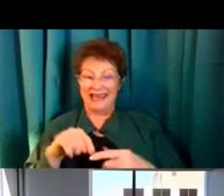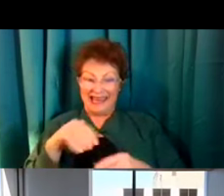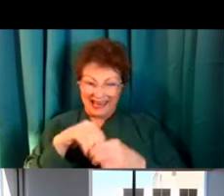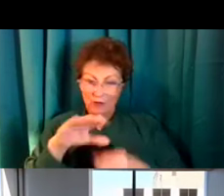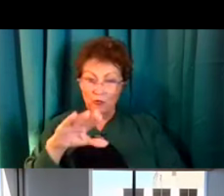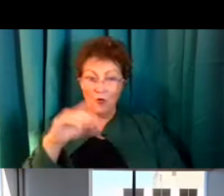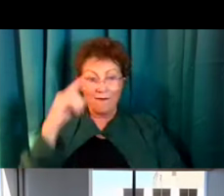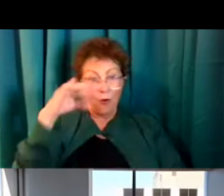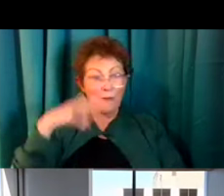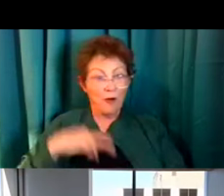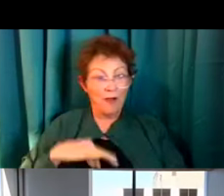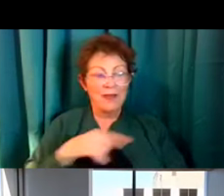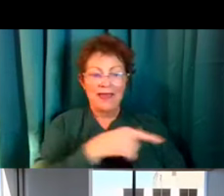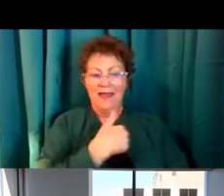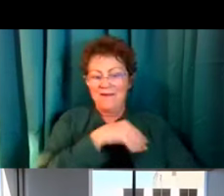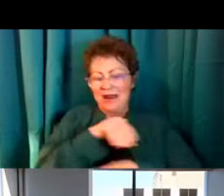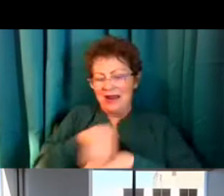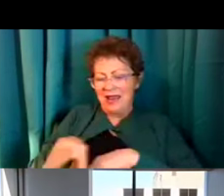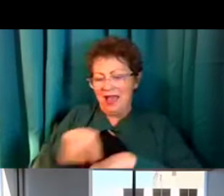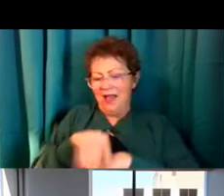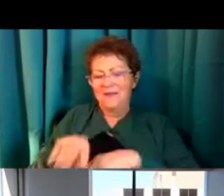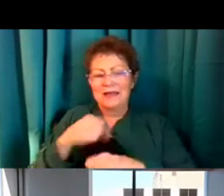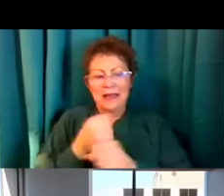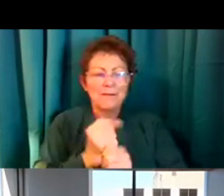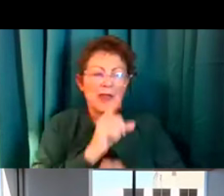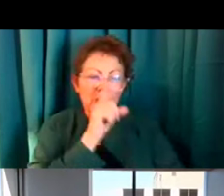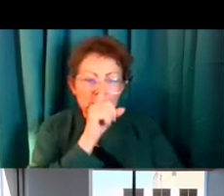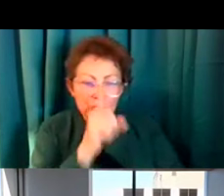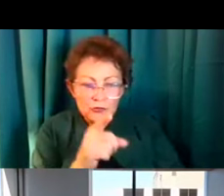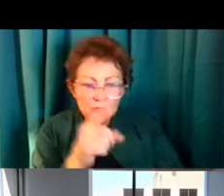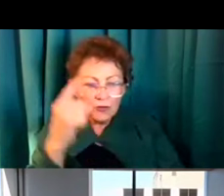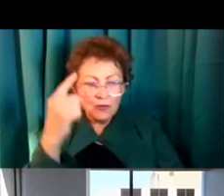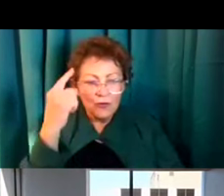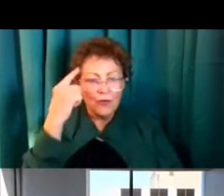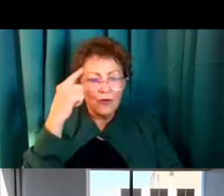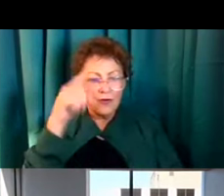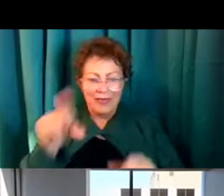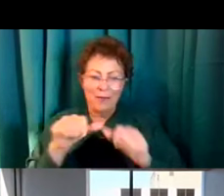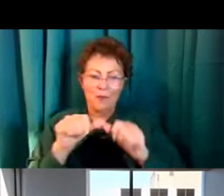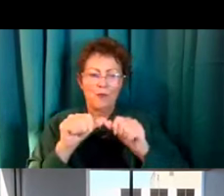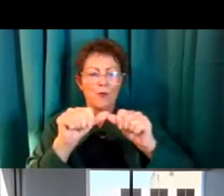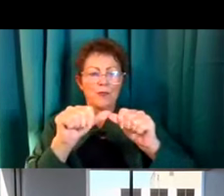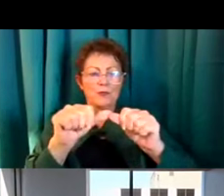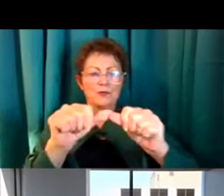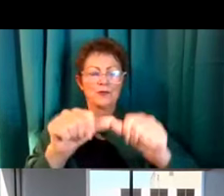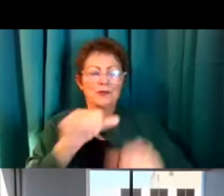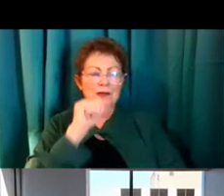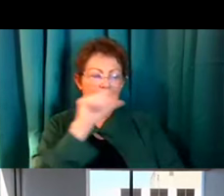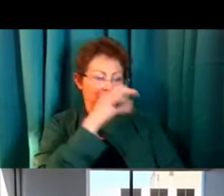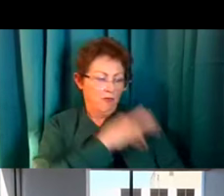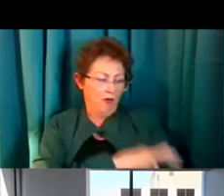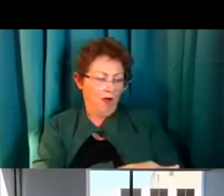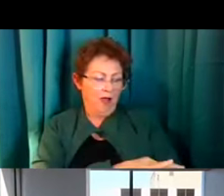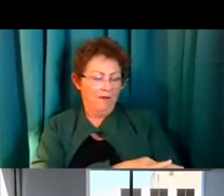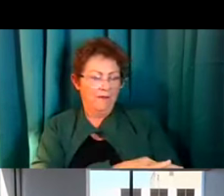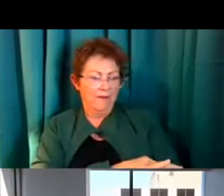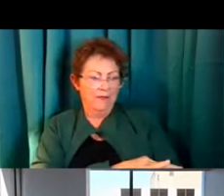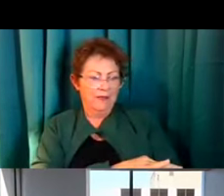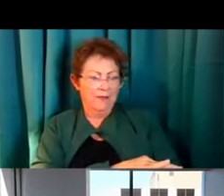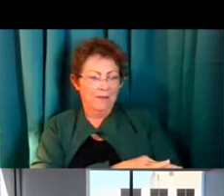has governance rights can help ensure that for perpetuity, your nonprofit or